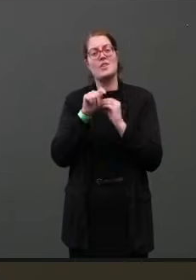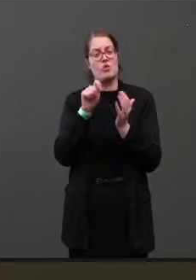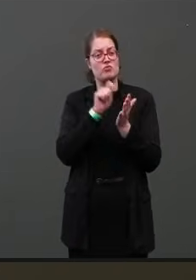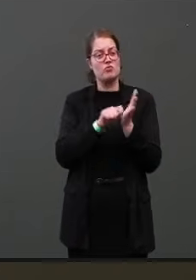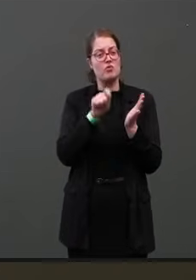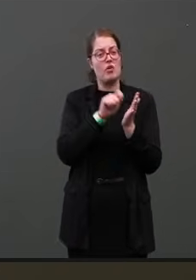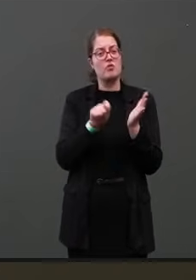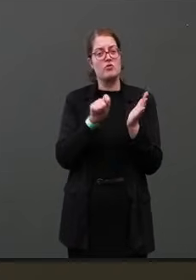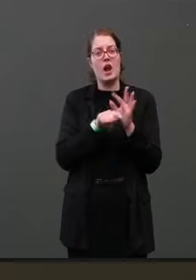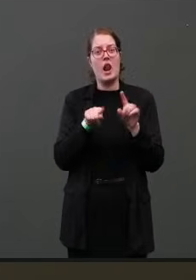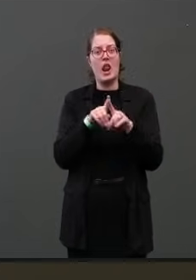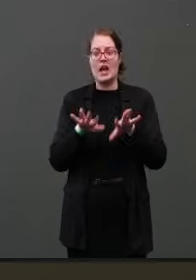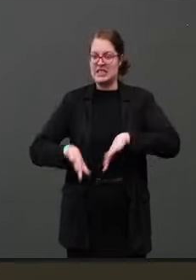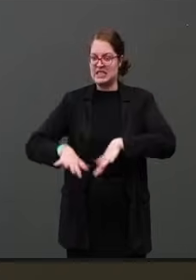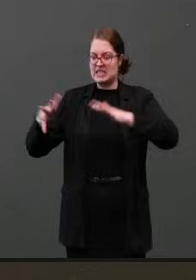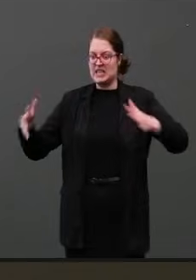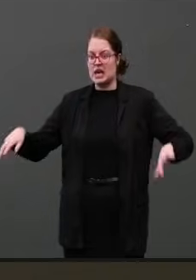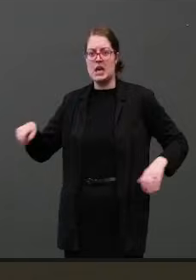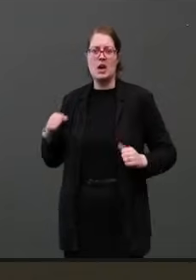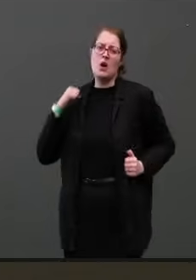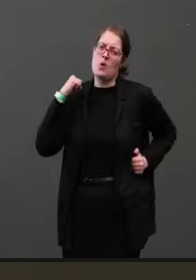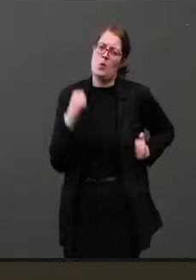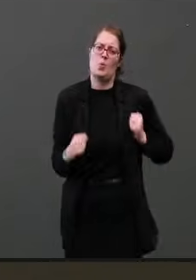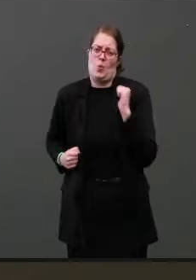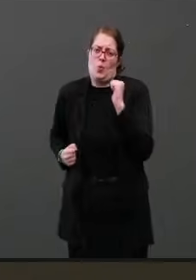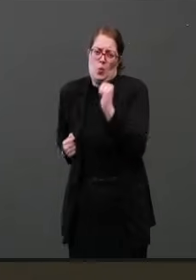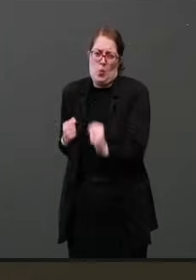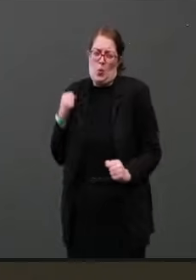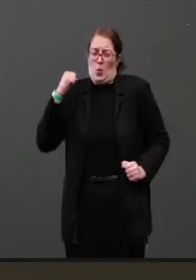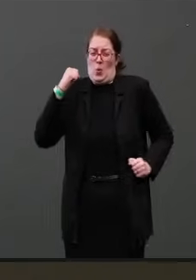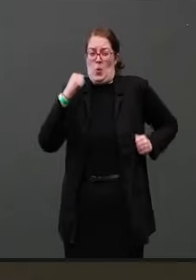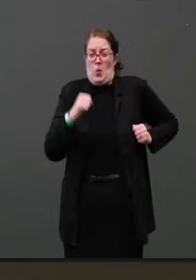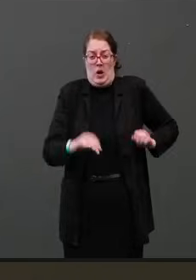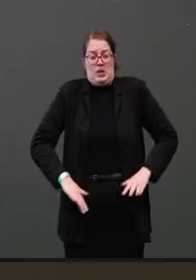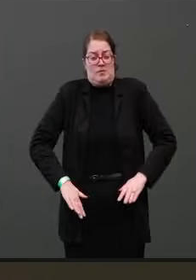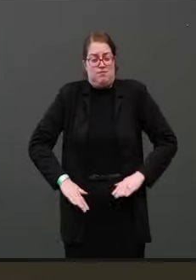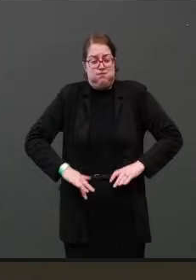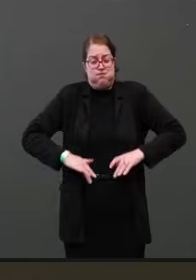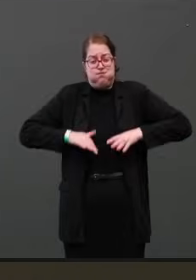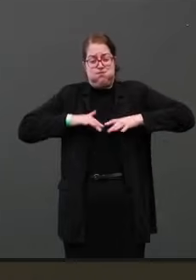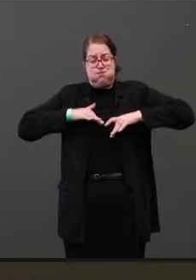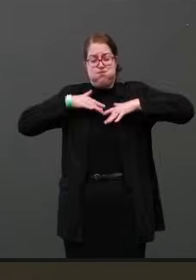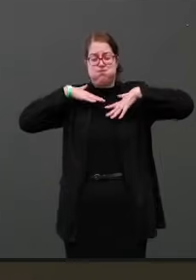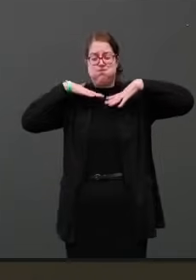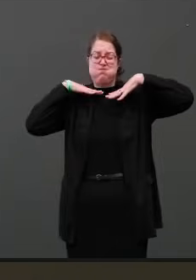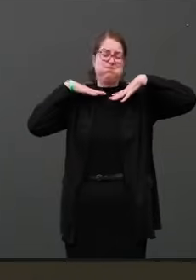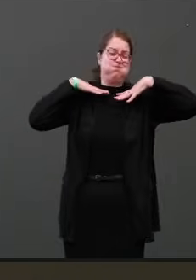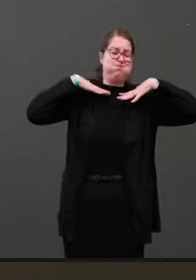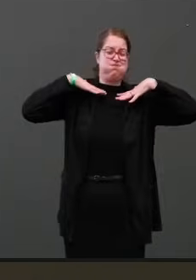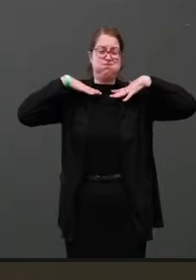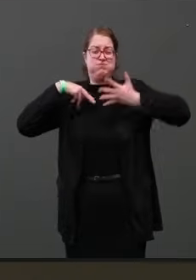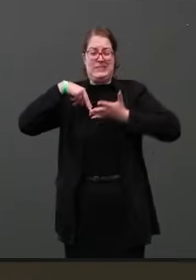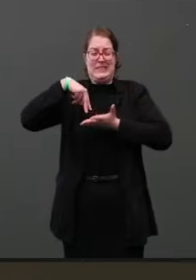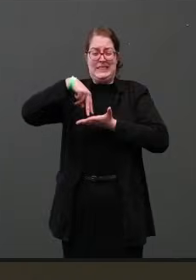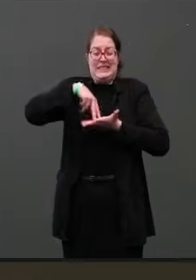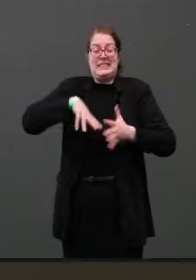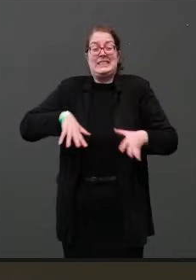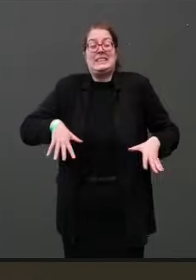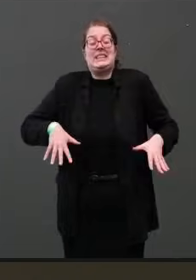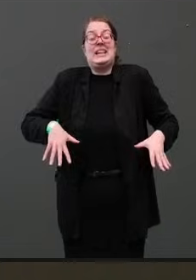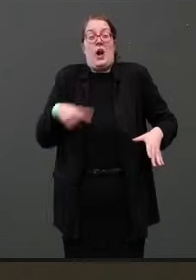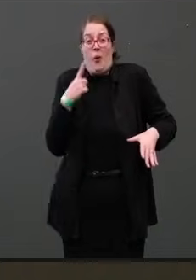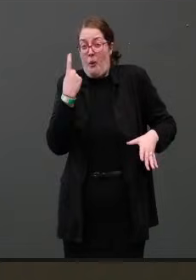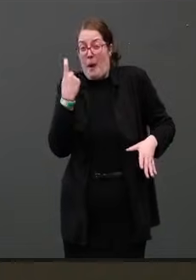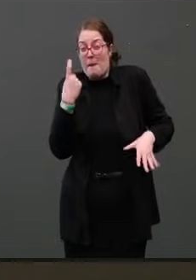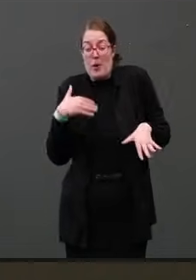sea. And just when you're up to your neck in the water, you're standing on tiptoes, and if you take one more step, the